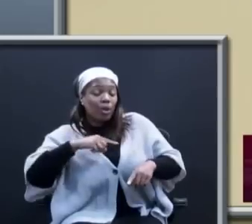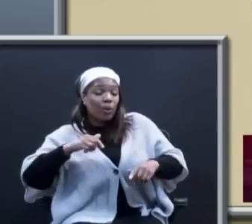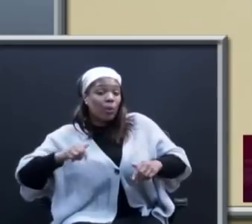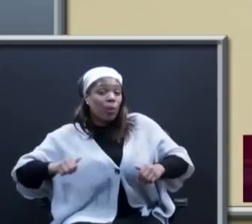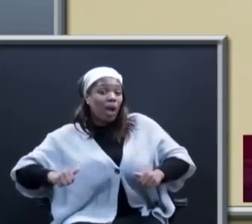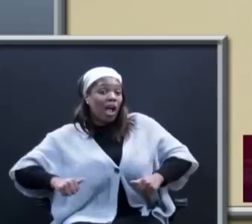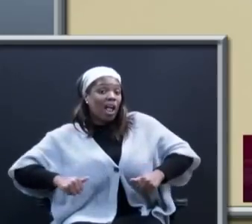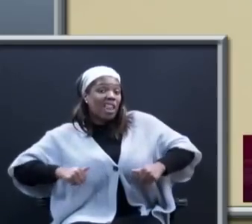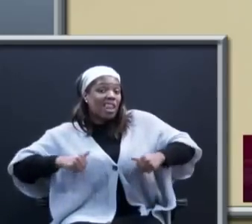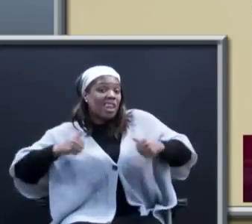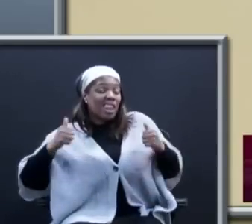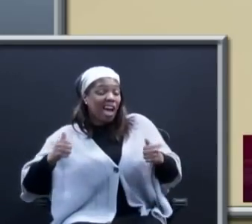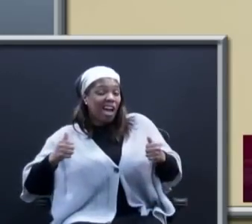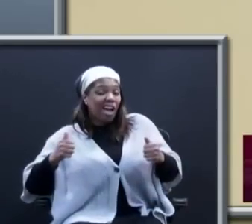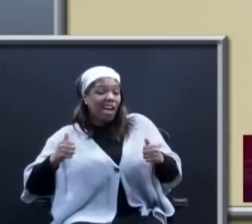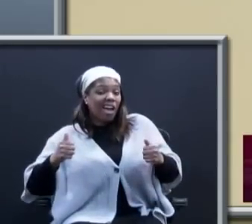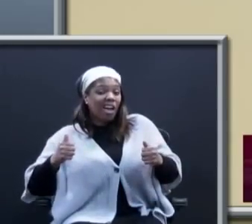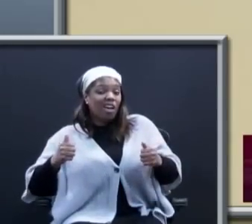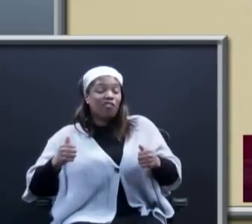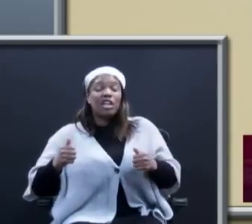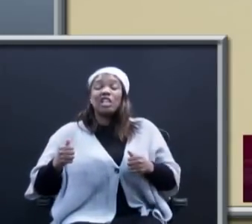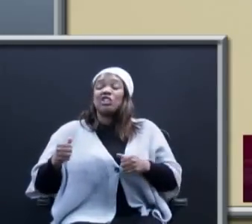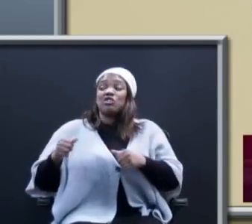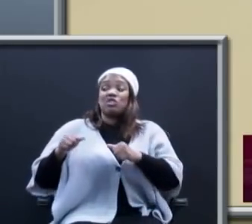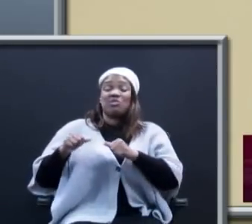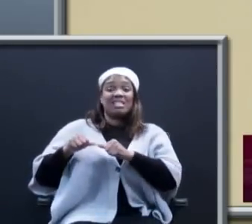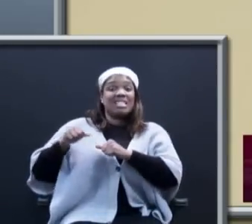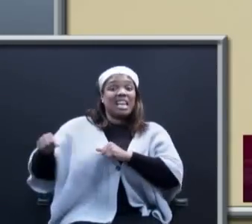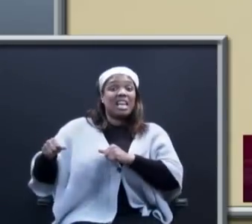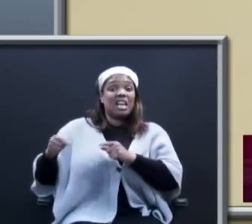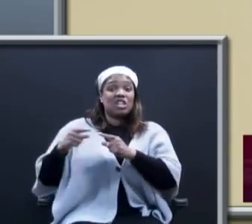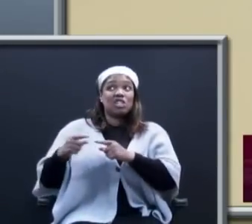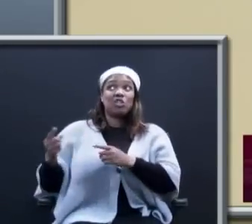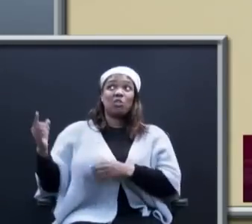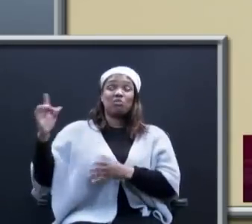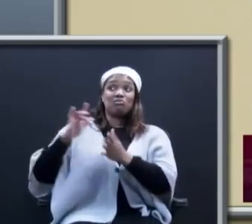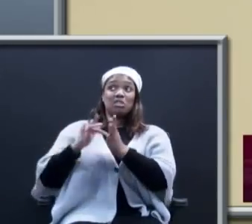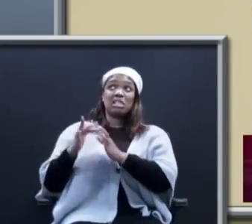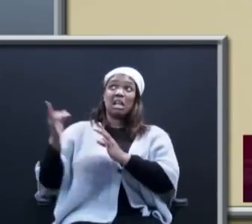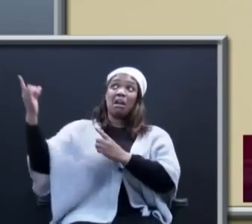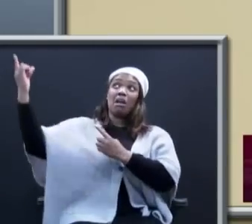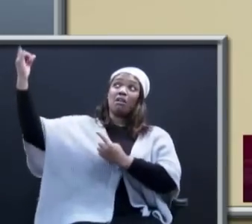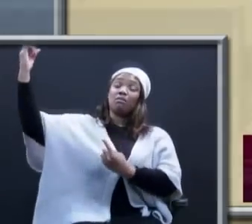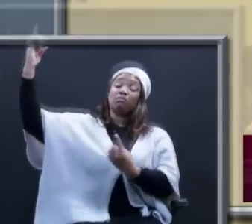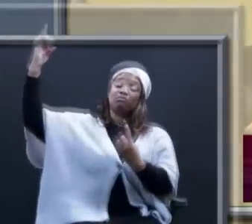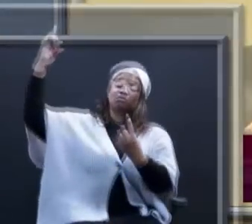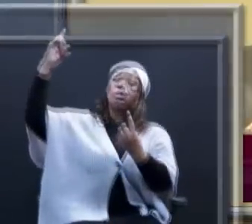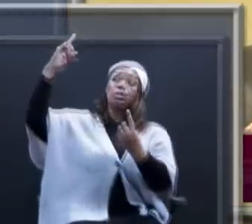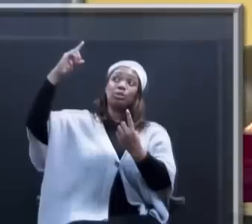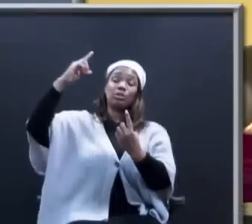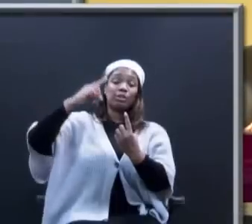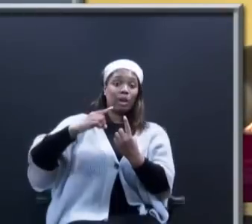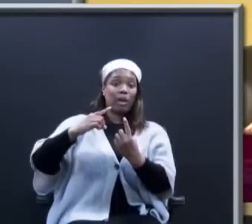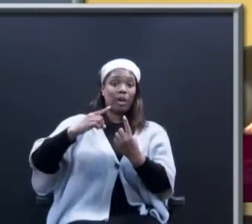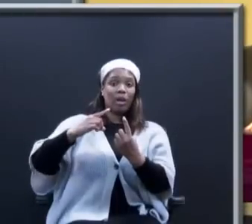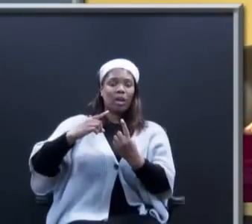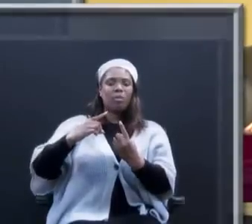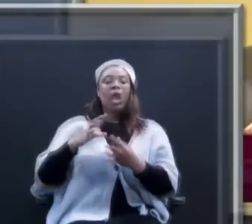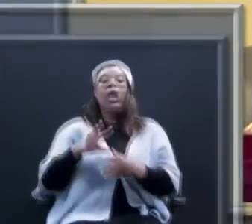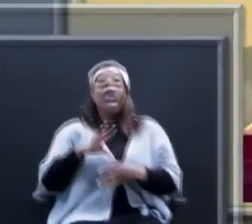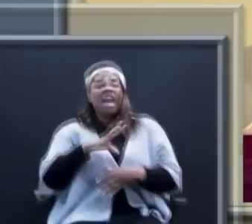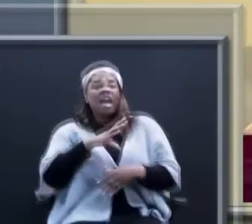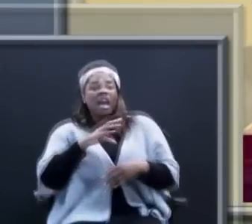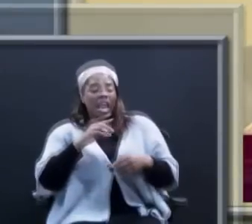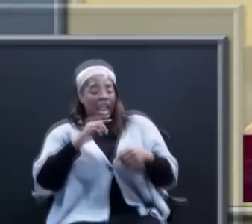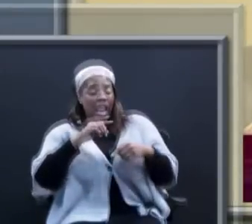which are asleep. Shall not prevent them which are asleep. He keep talking about dead people, don't he? Go ahead and read. For the Lord himself